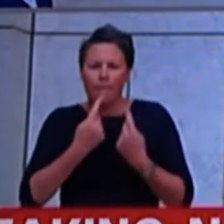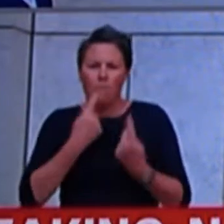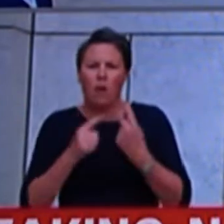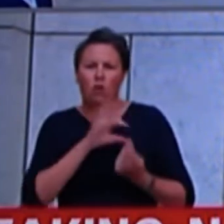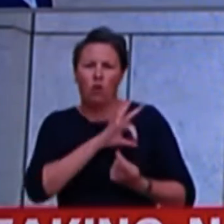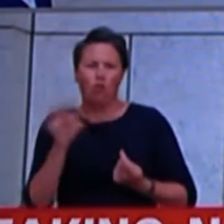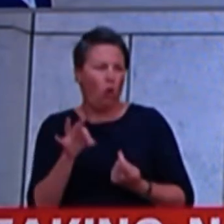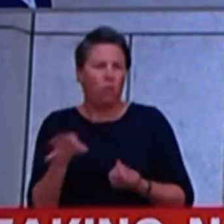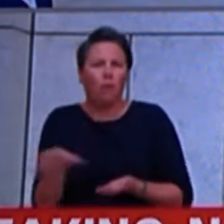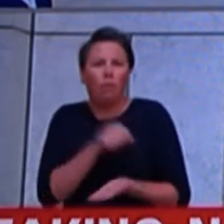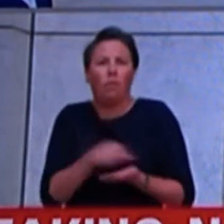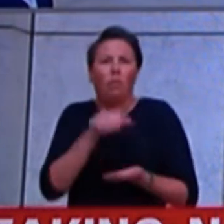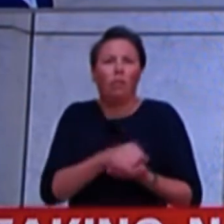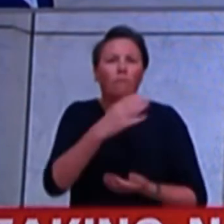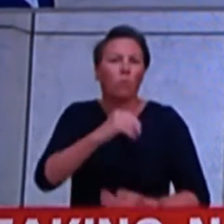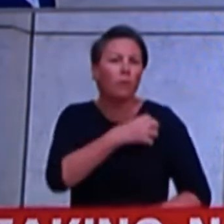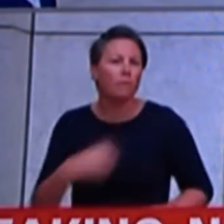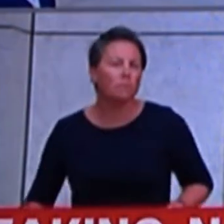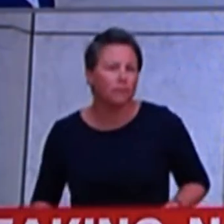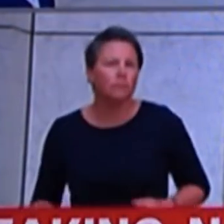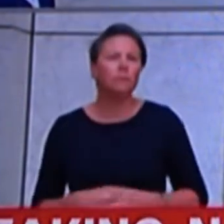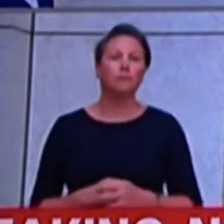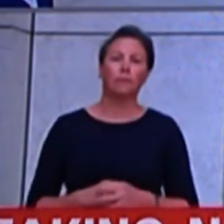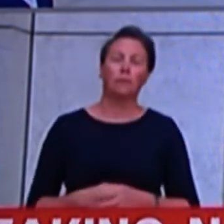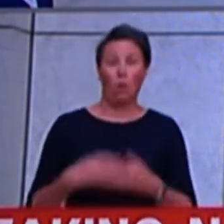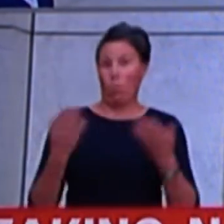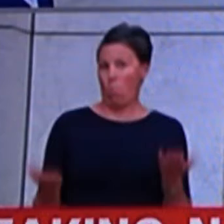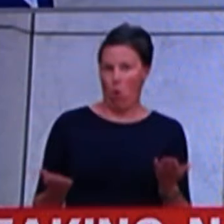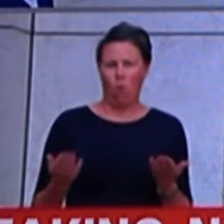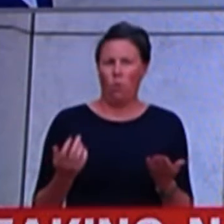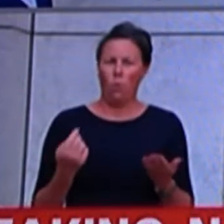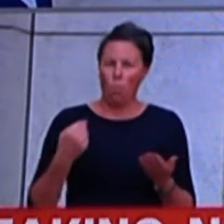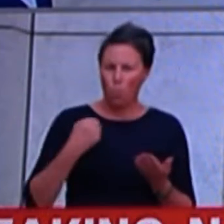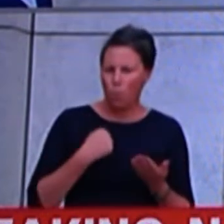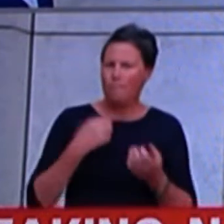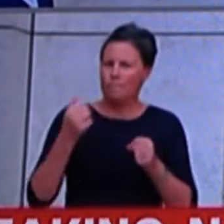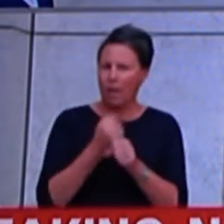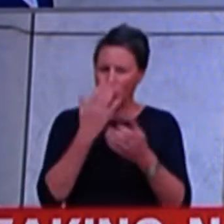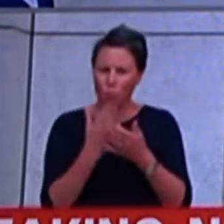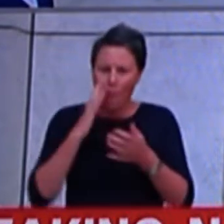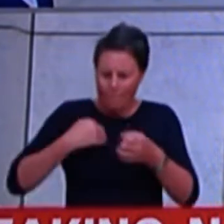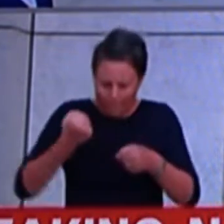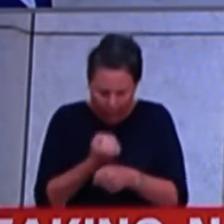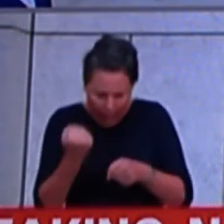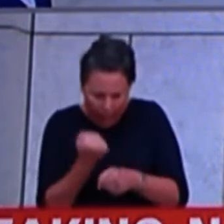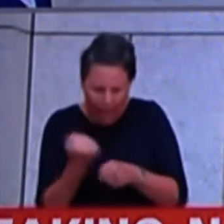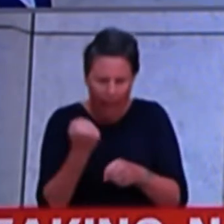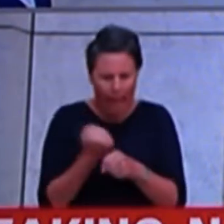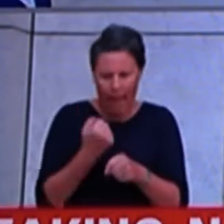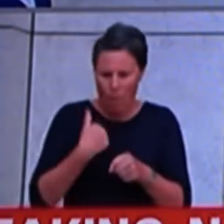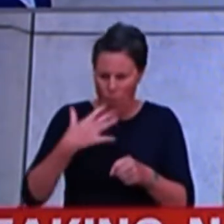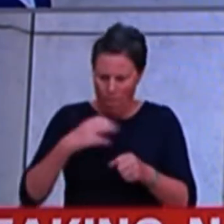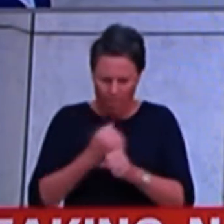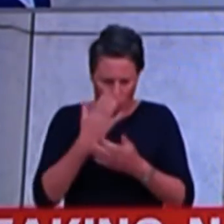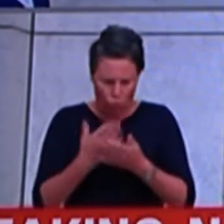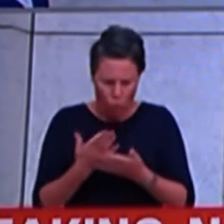up with the Privacy Commissioner. There's also the technical assurances that we've been working very carefully through. We have not been rushing to this